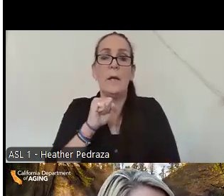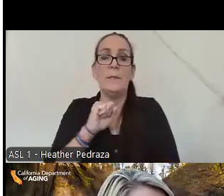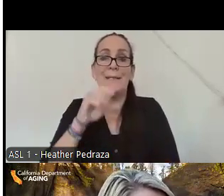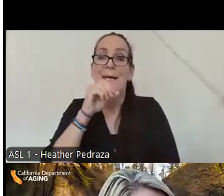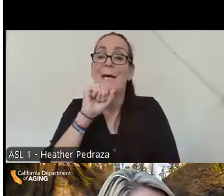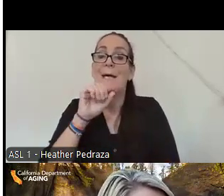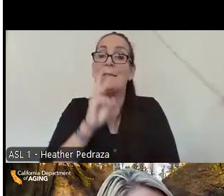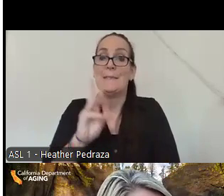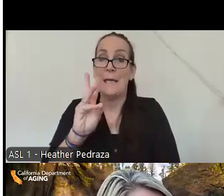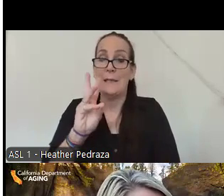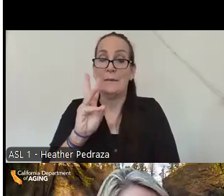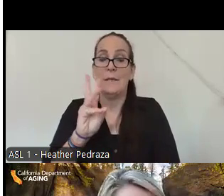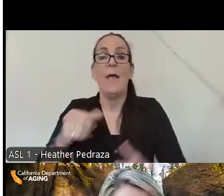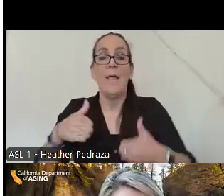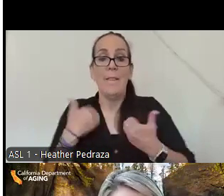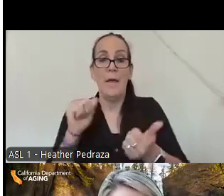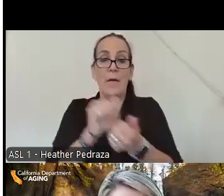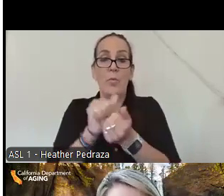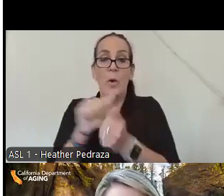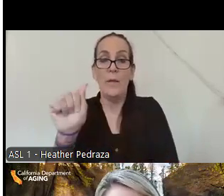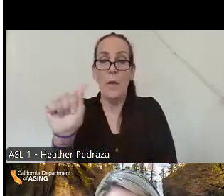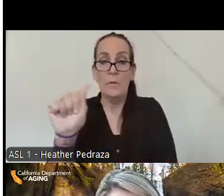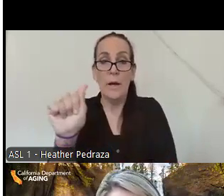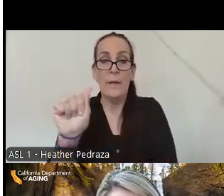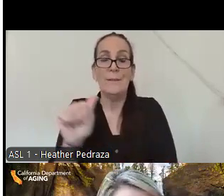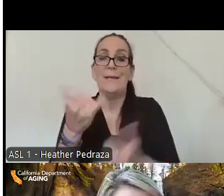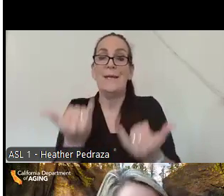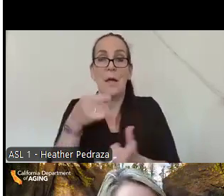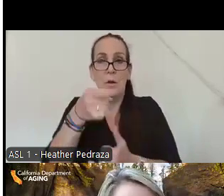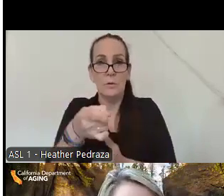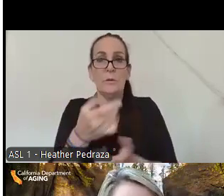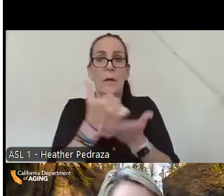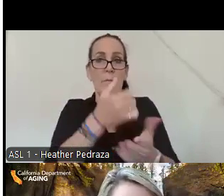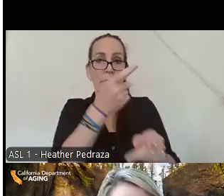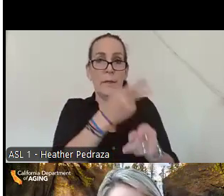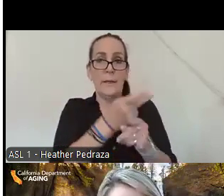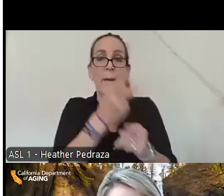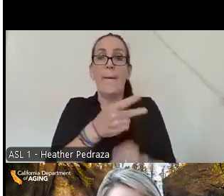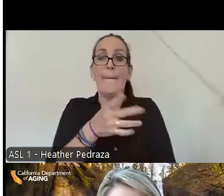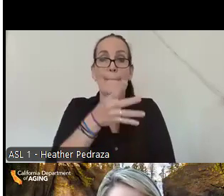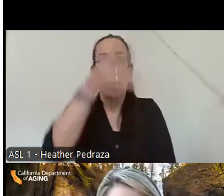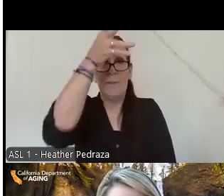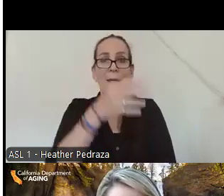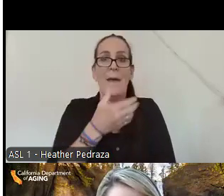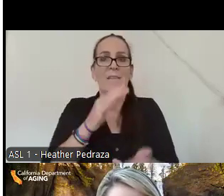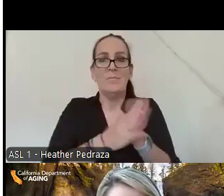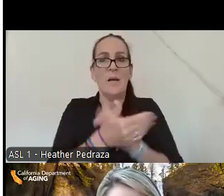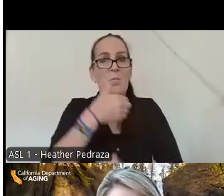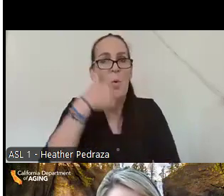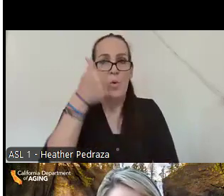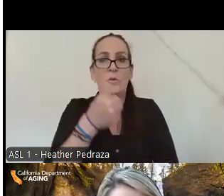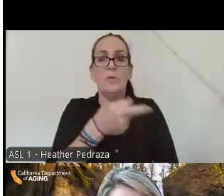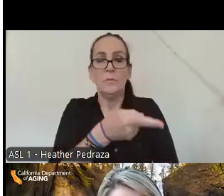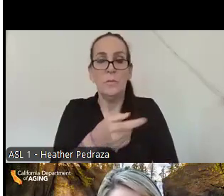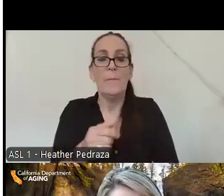rheumatoid arthritis and now serves as a caregiver for her aging parents. So we're really pleased that we have such a variety